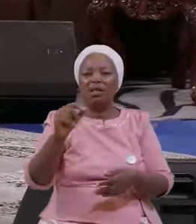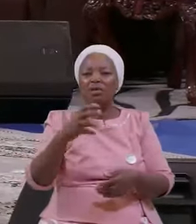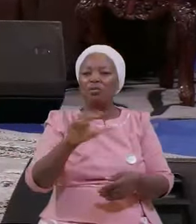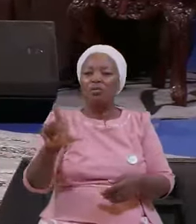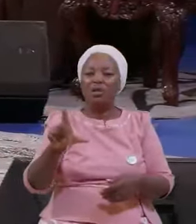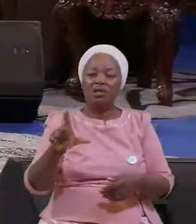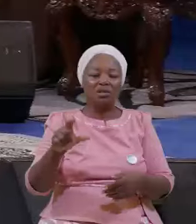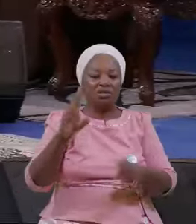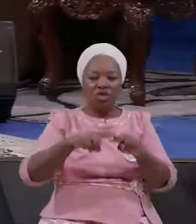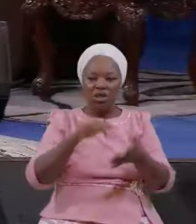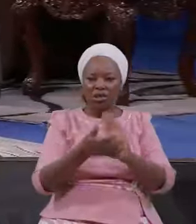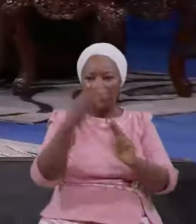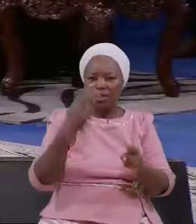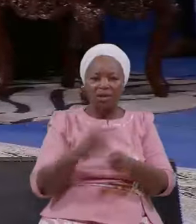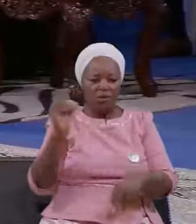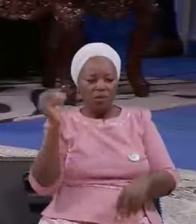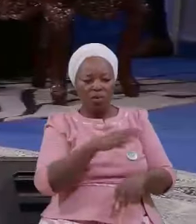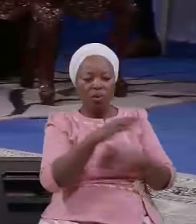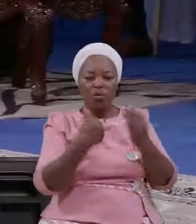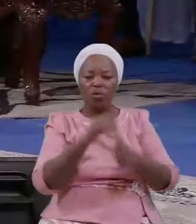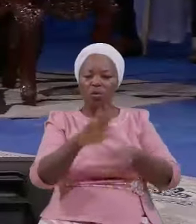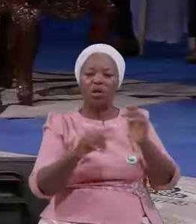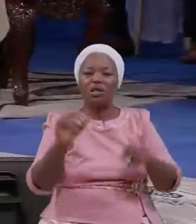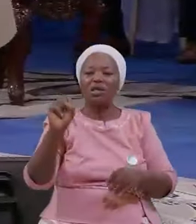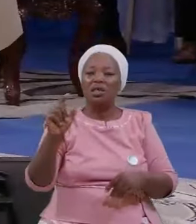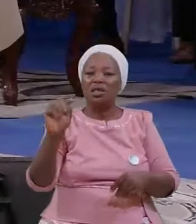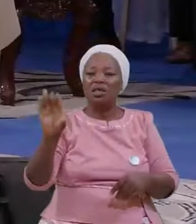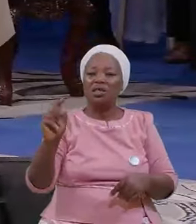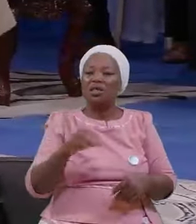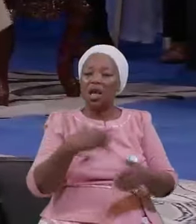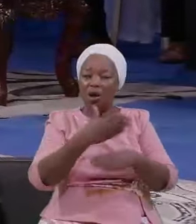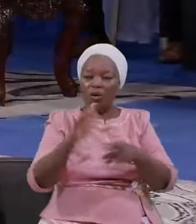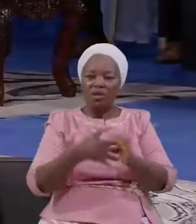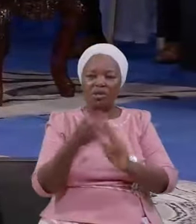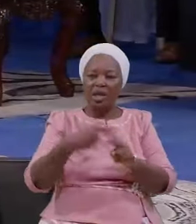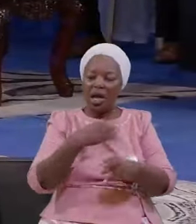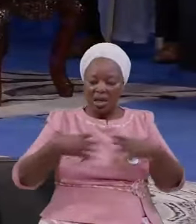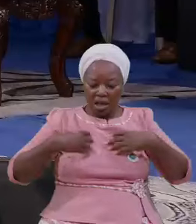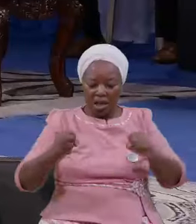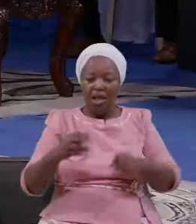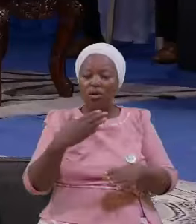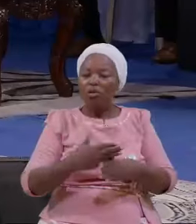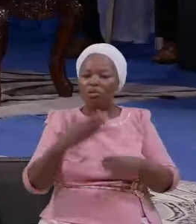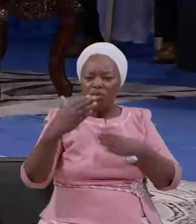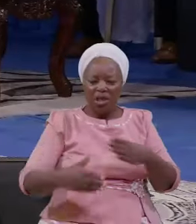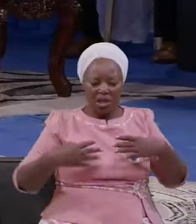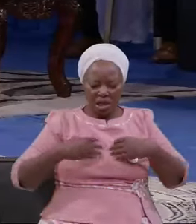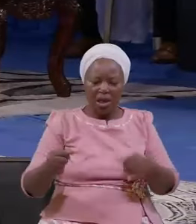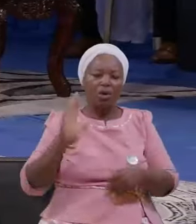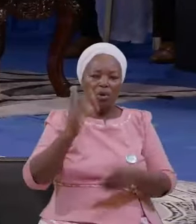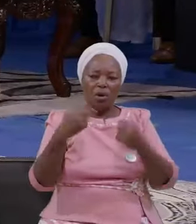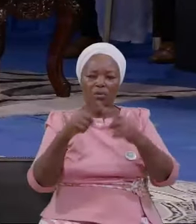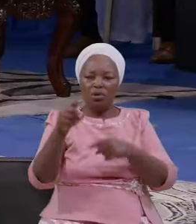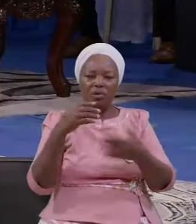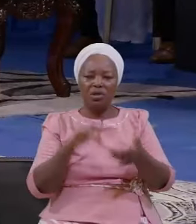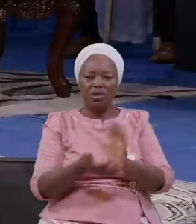throw those walking sticks away, and healing, health, wholeness will come to you. Rise,